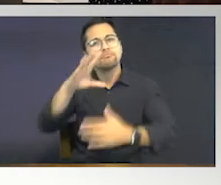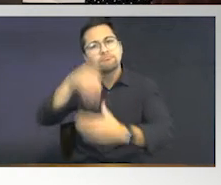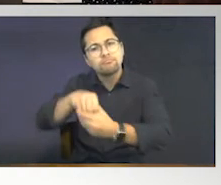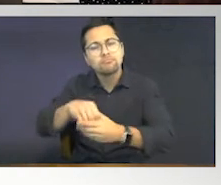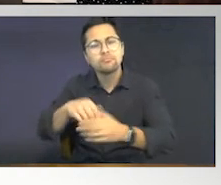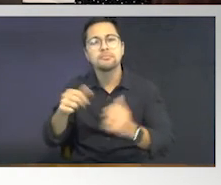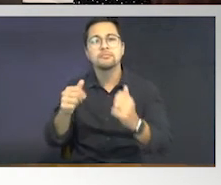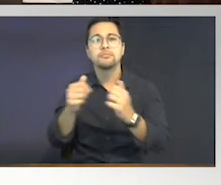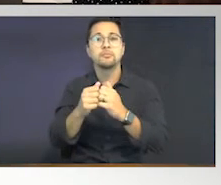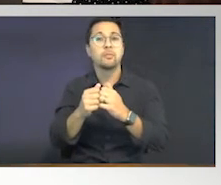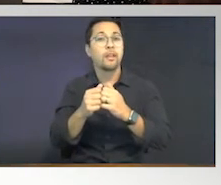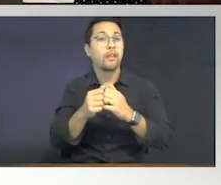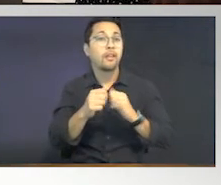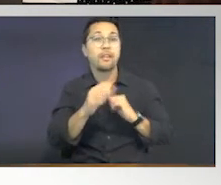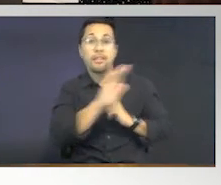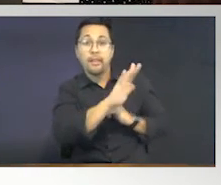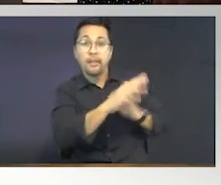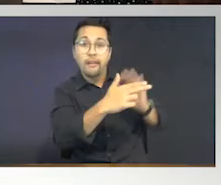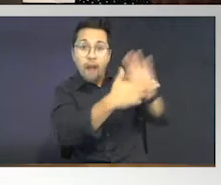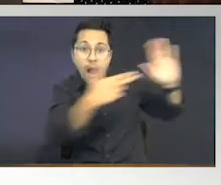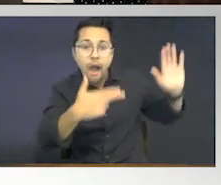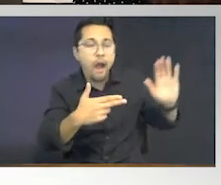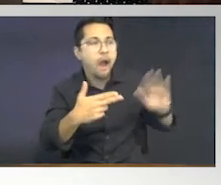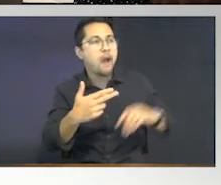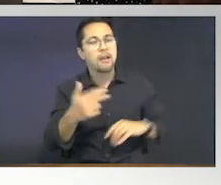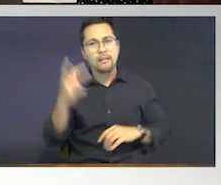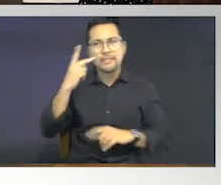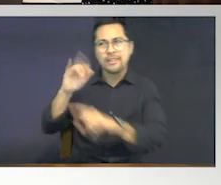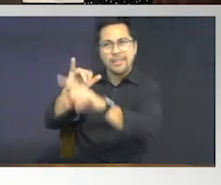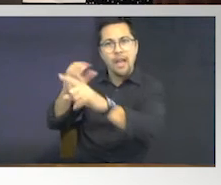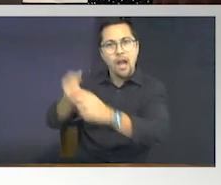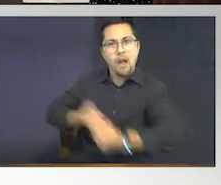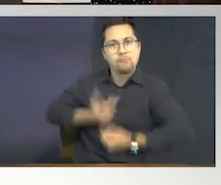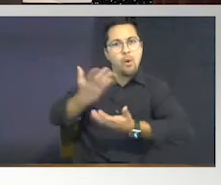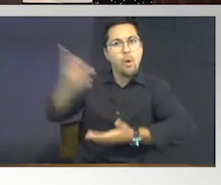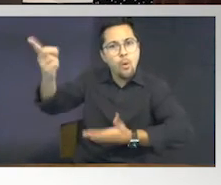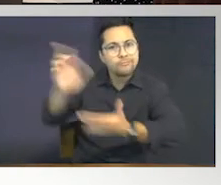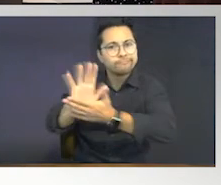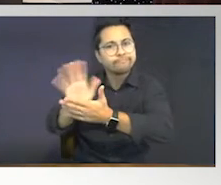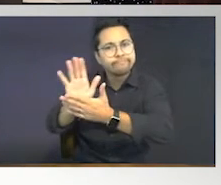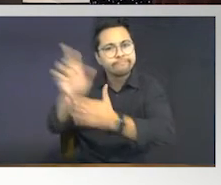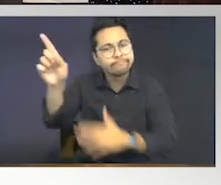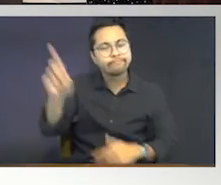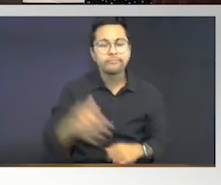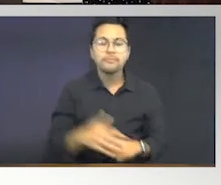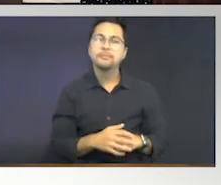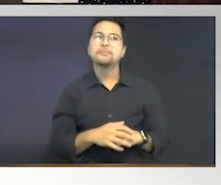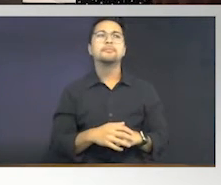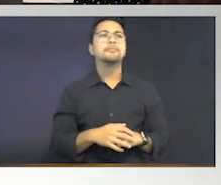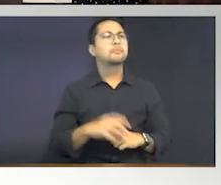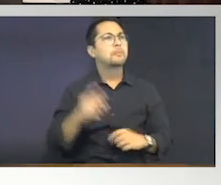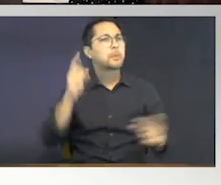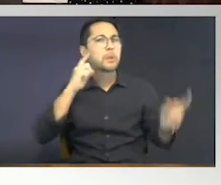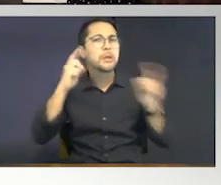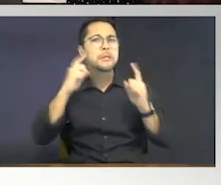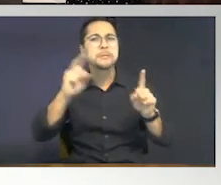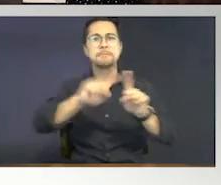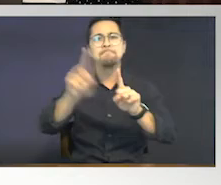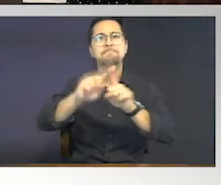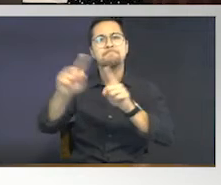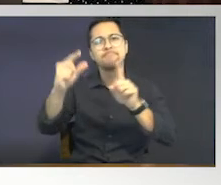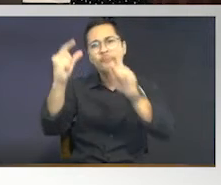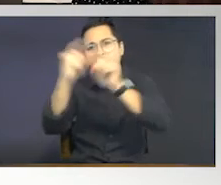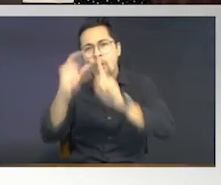child's diagnoses. When we see the Welcome to Holland poem and, you know, we hear those words and we